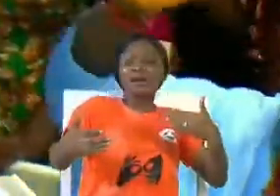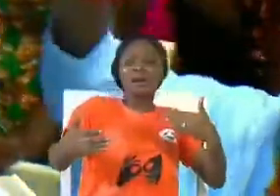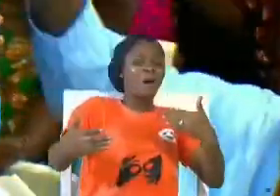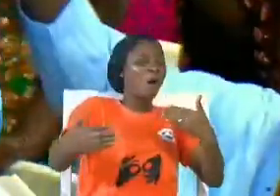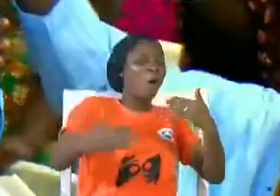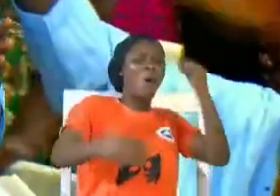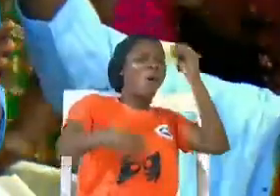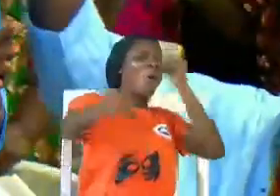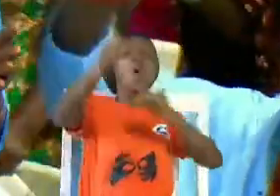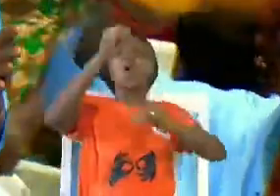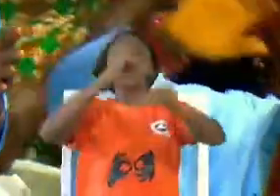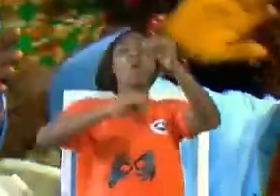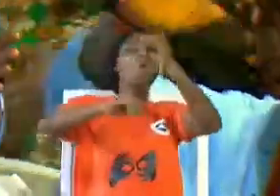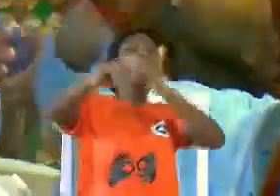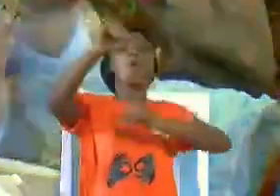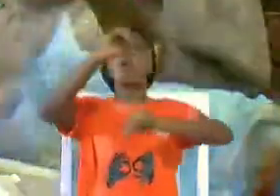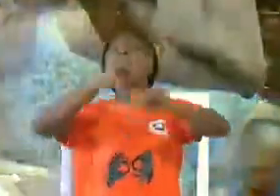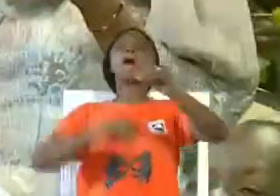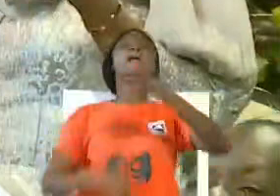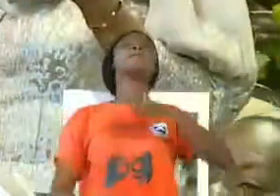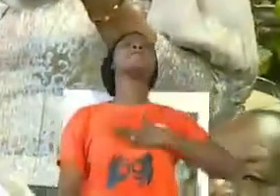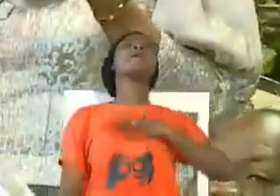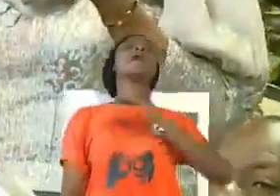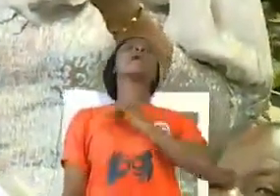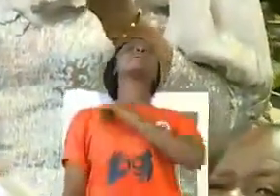Kende merona natelini.